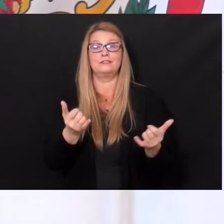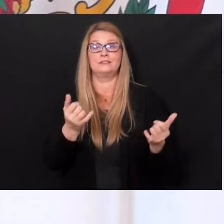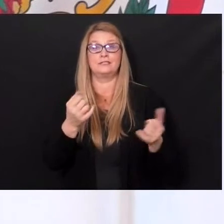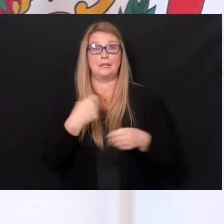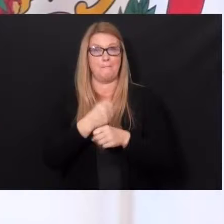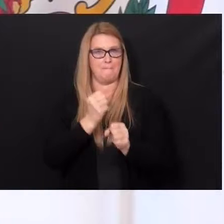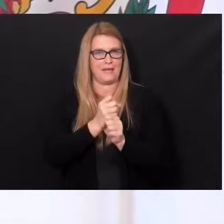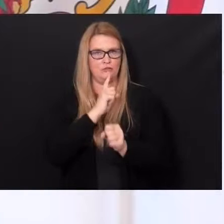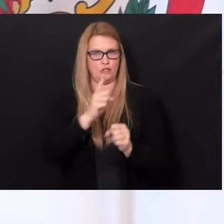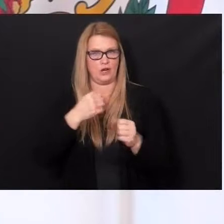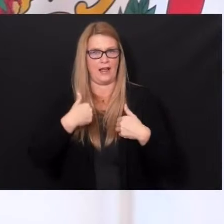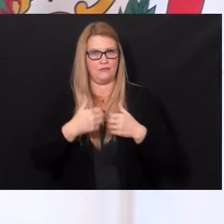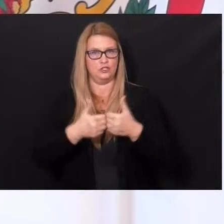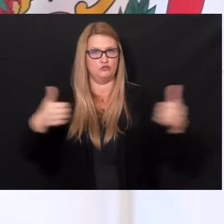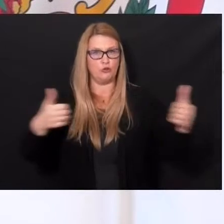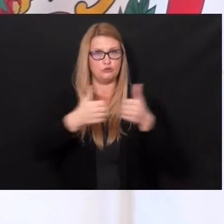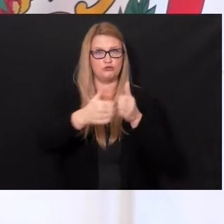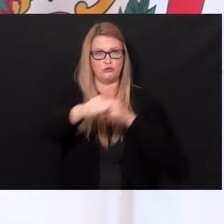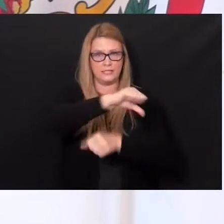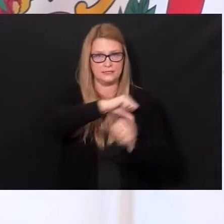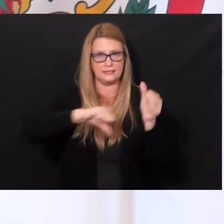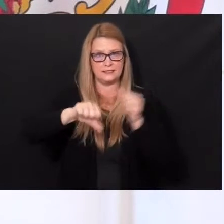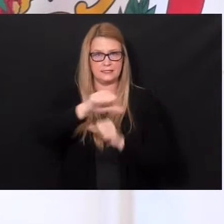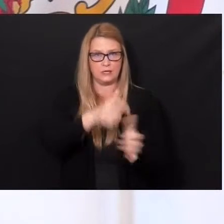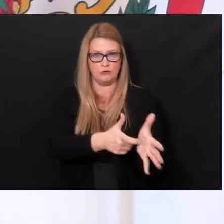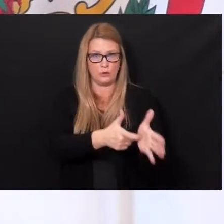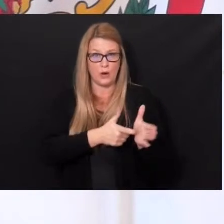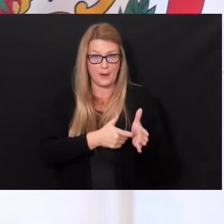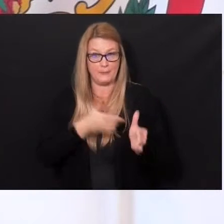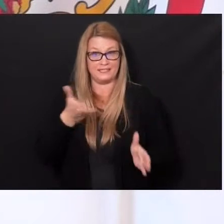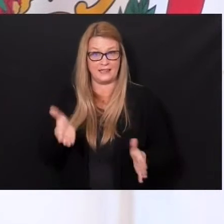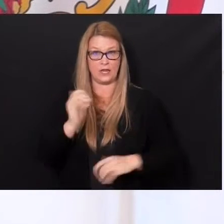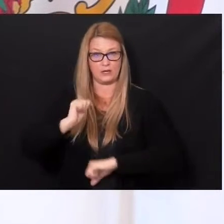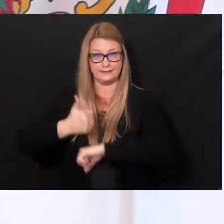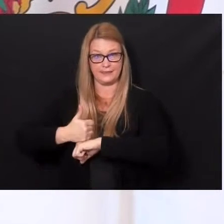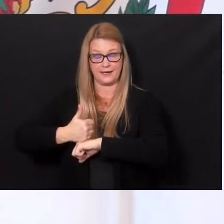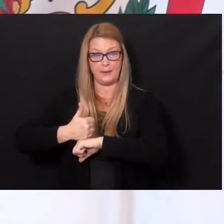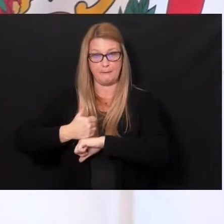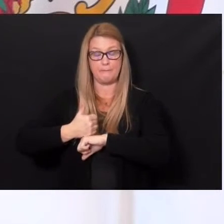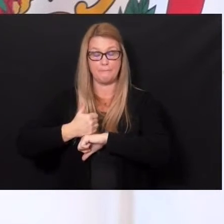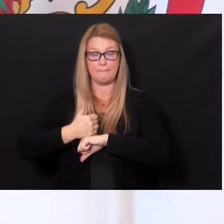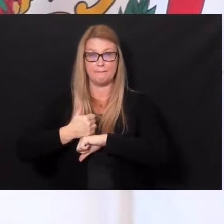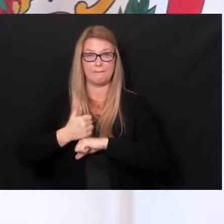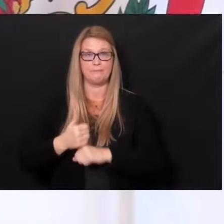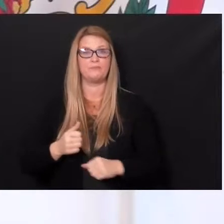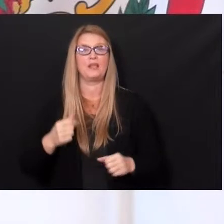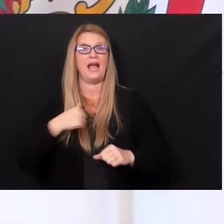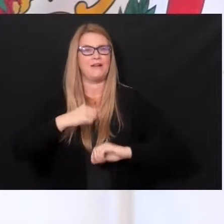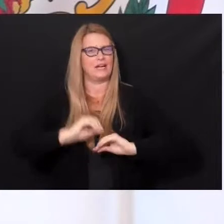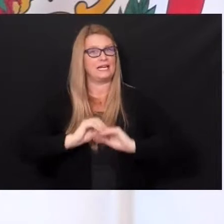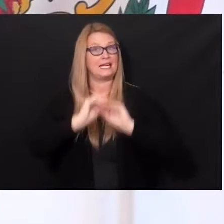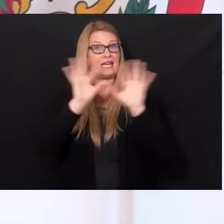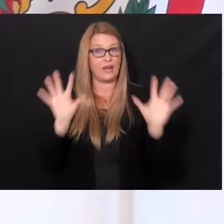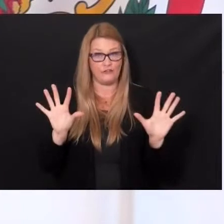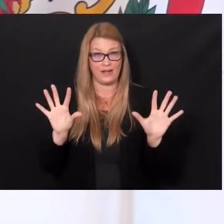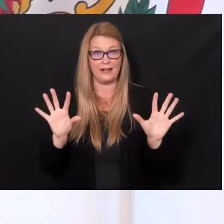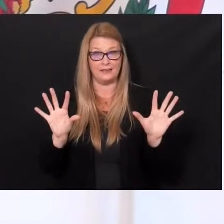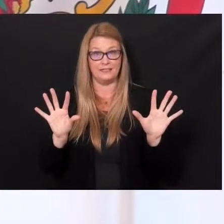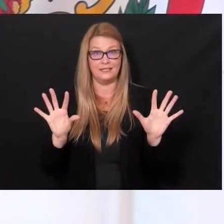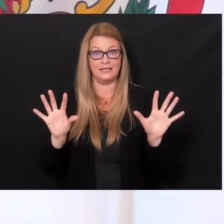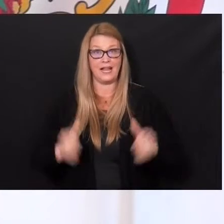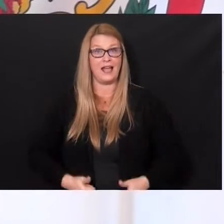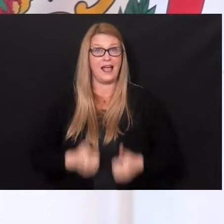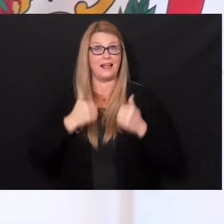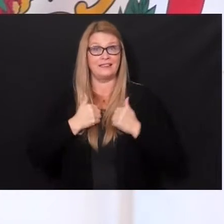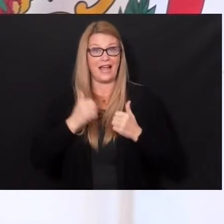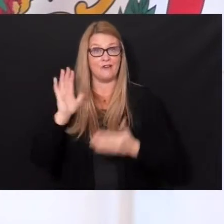social distancing requirements are there and in place. I've also clarified the live